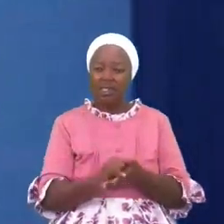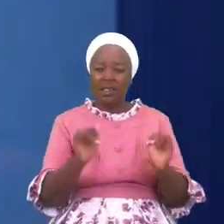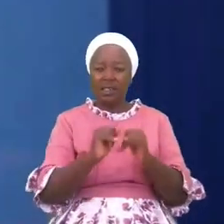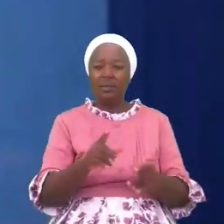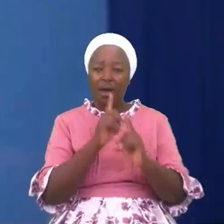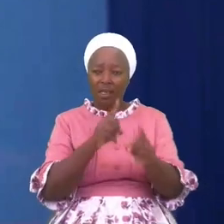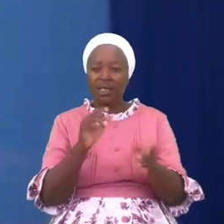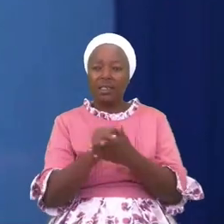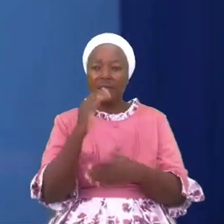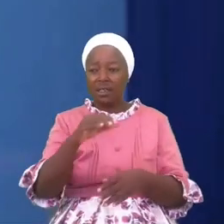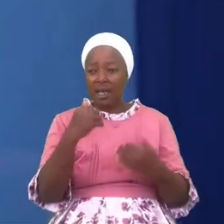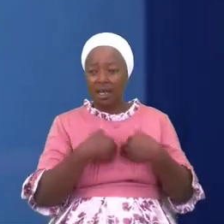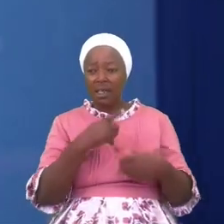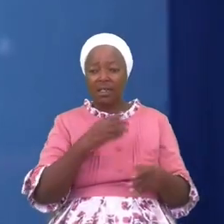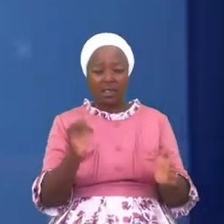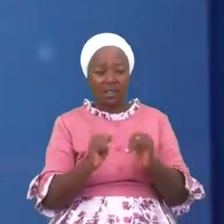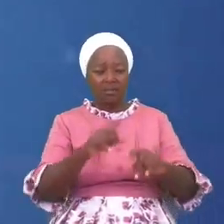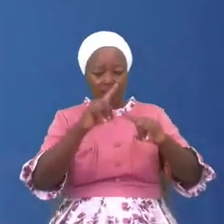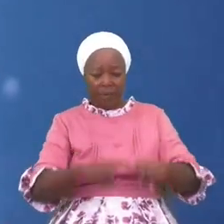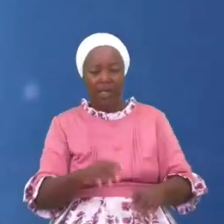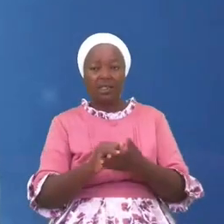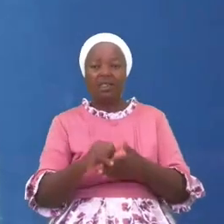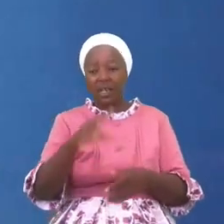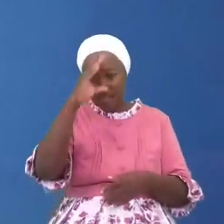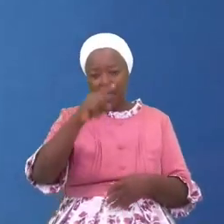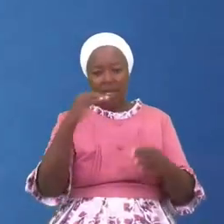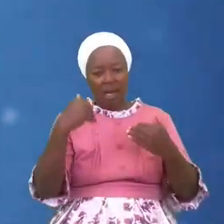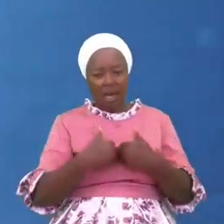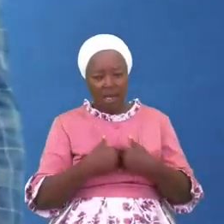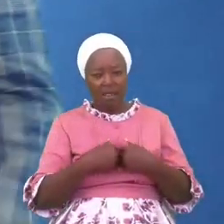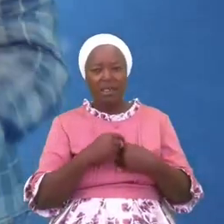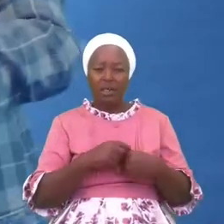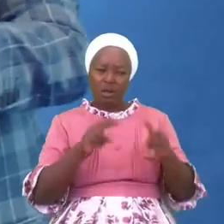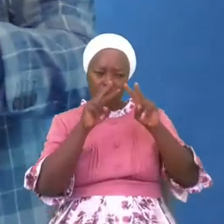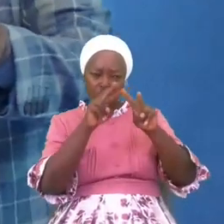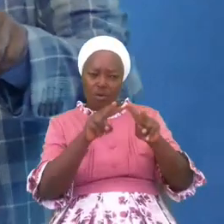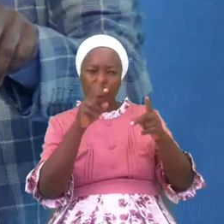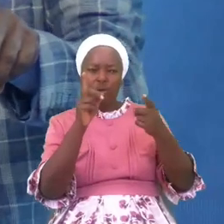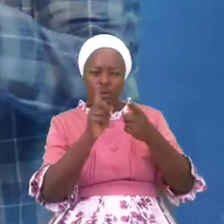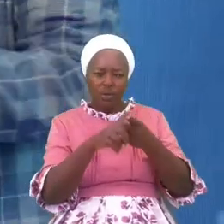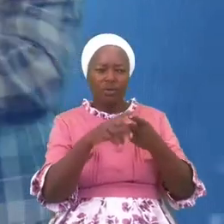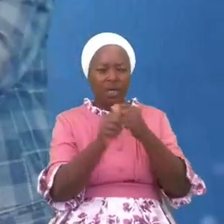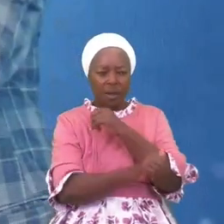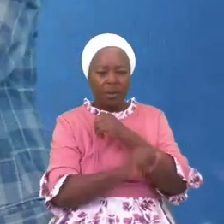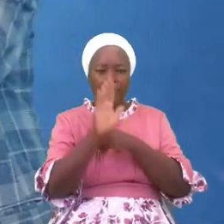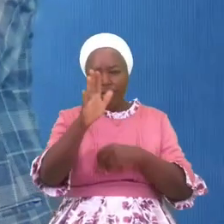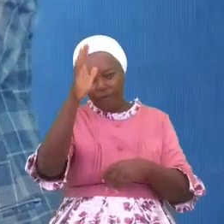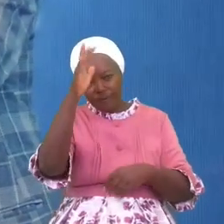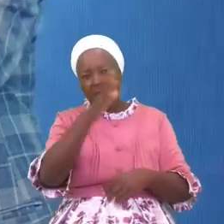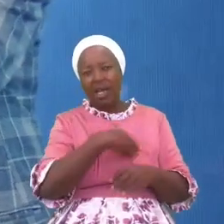Lord. Look unto Abraham, your father, and unto Sarah that bear you, for